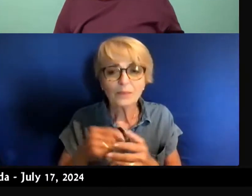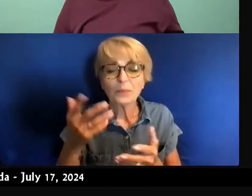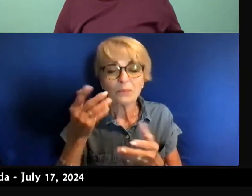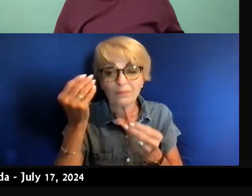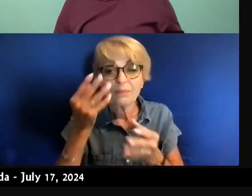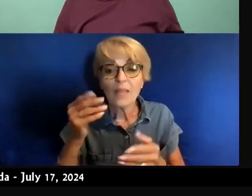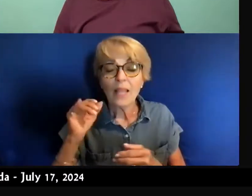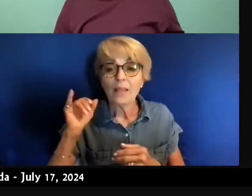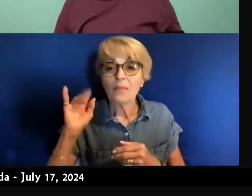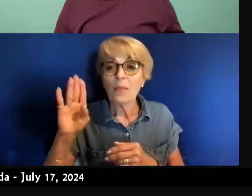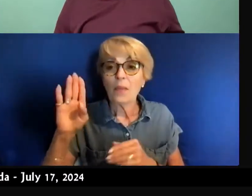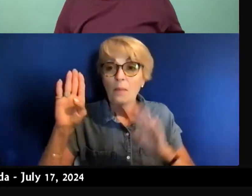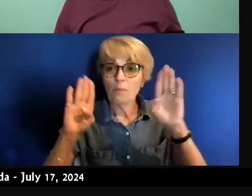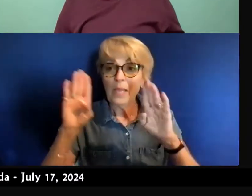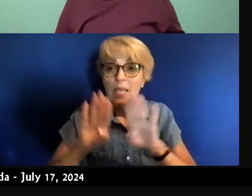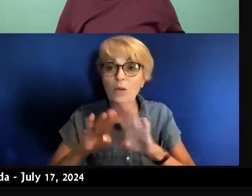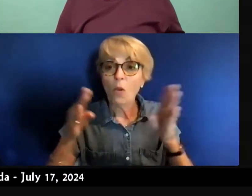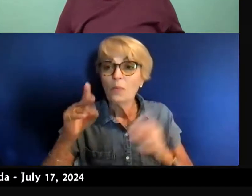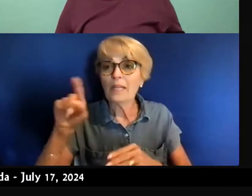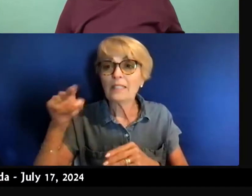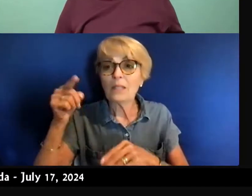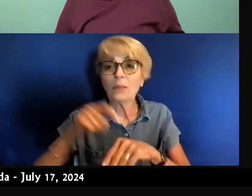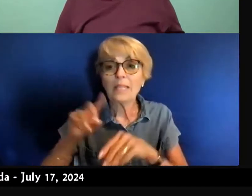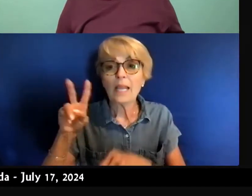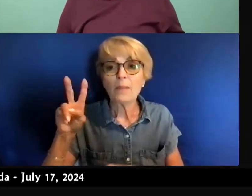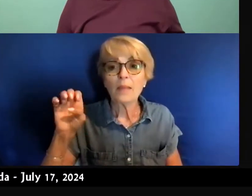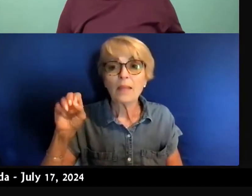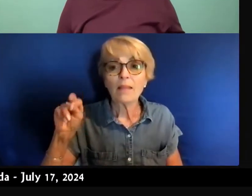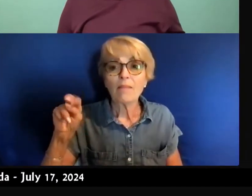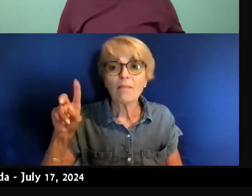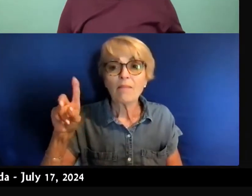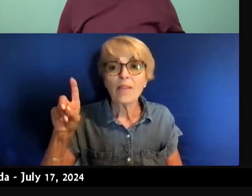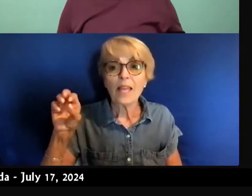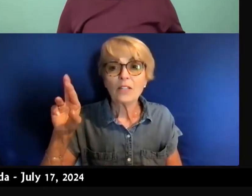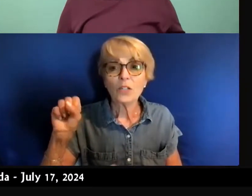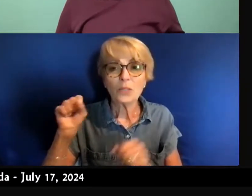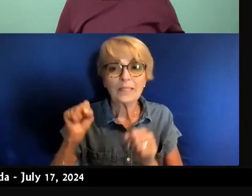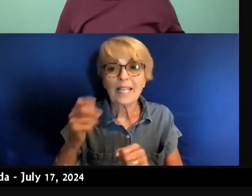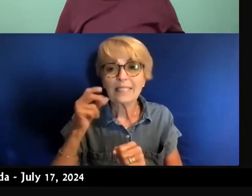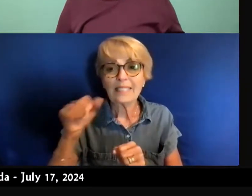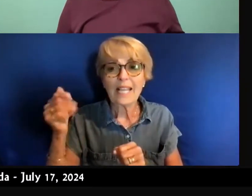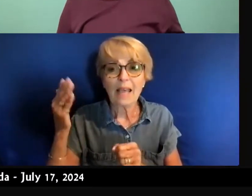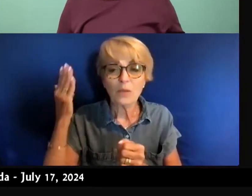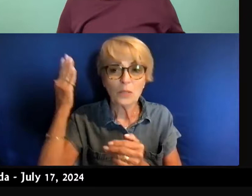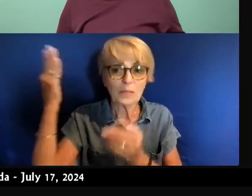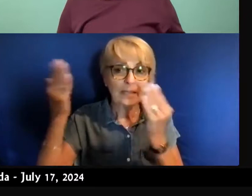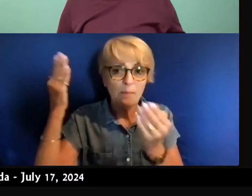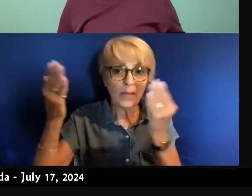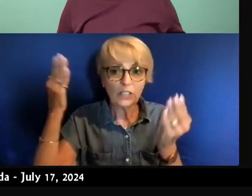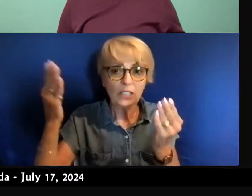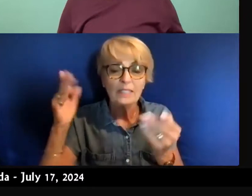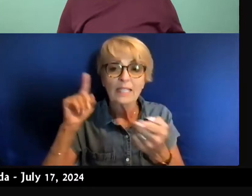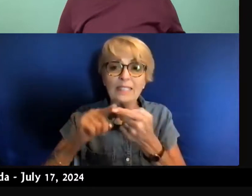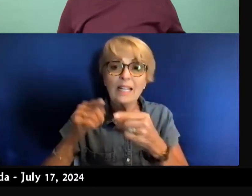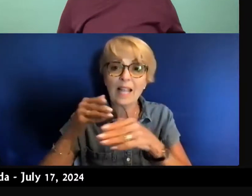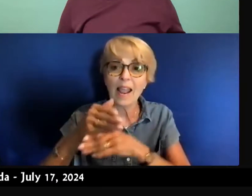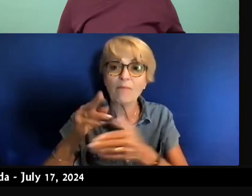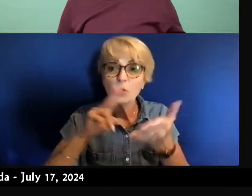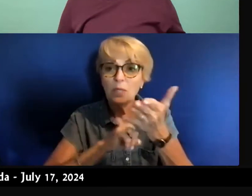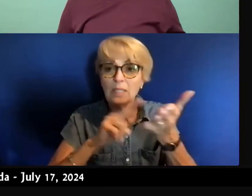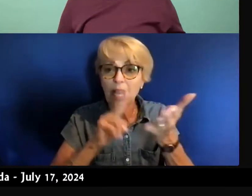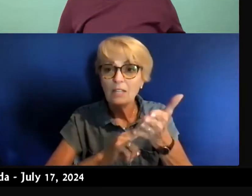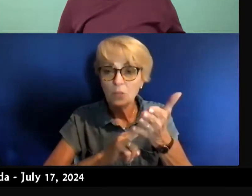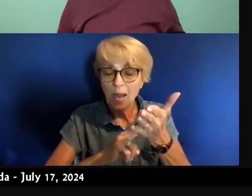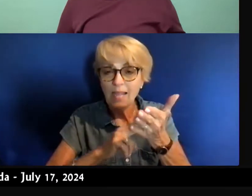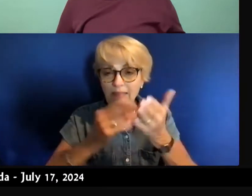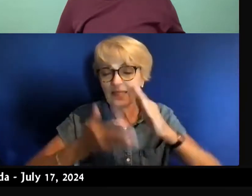opening is the only time that vendors can see others' submissions until after a contract is executed. Once the contract is executed